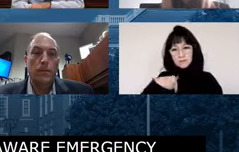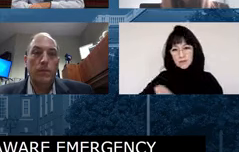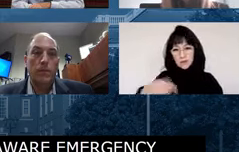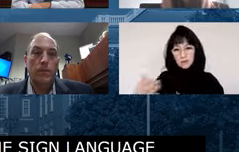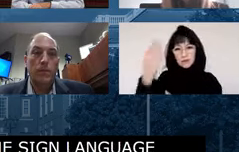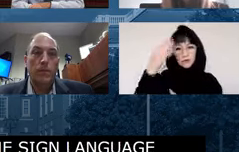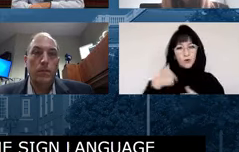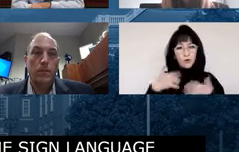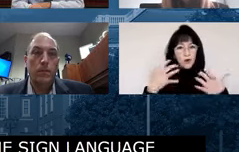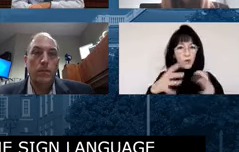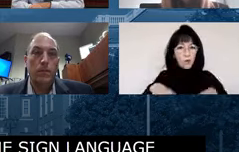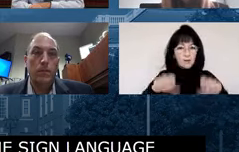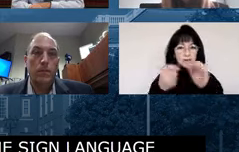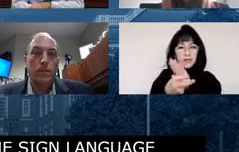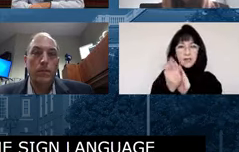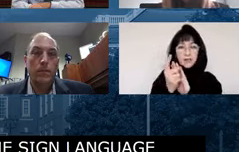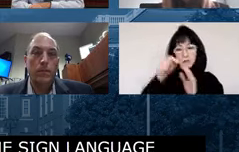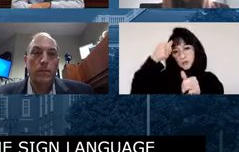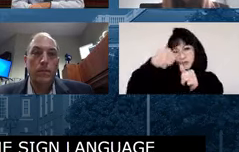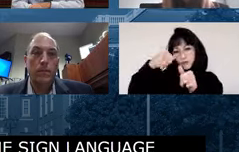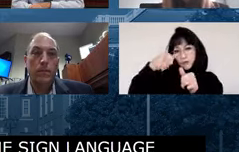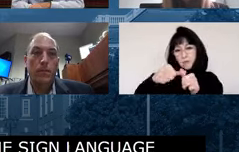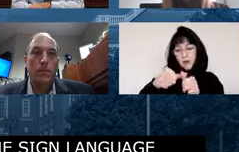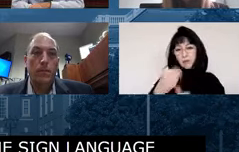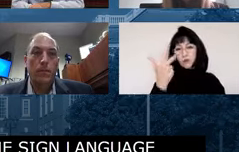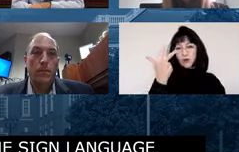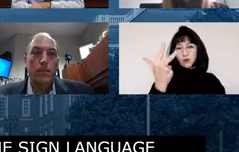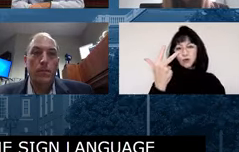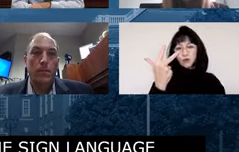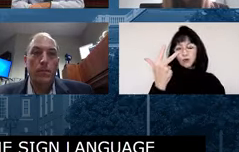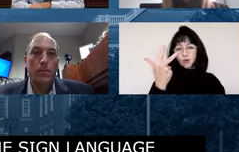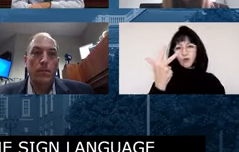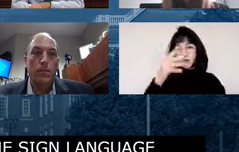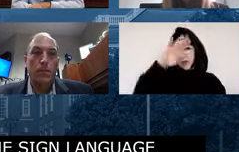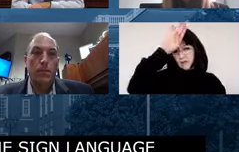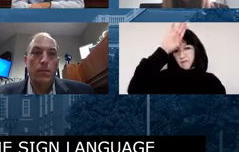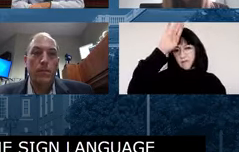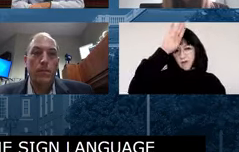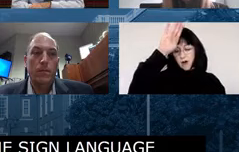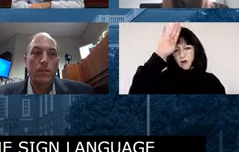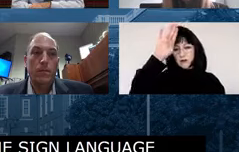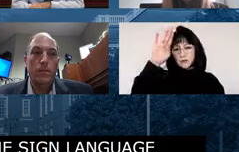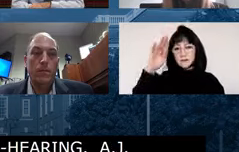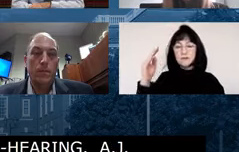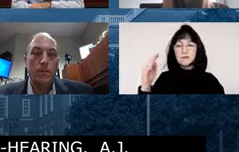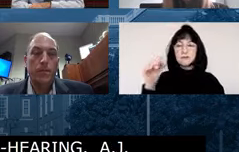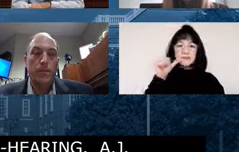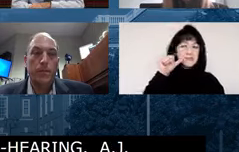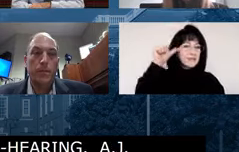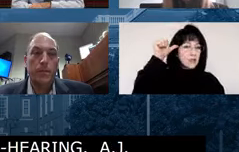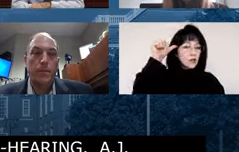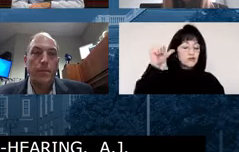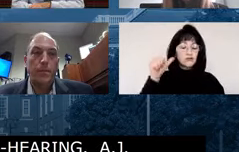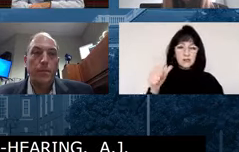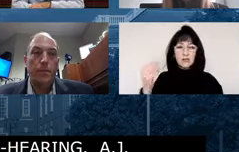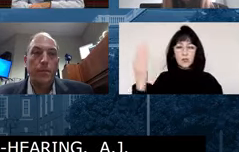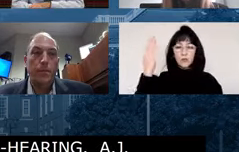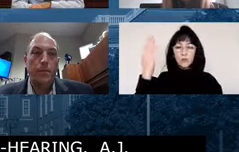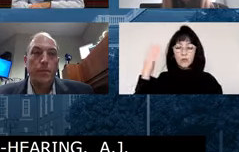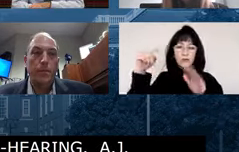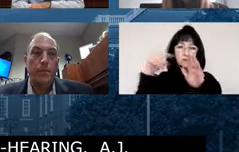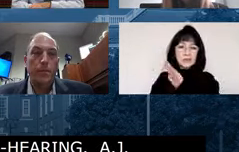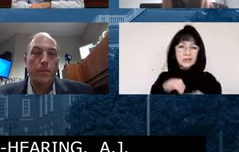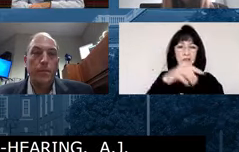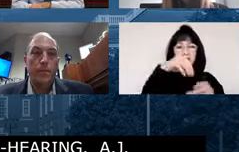to remember the 3 firefighters who were killed overnight, I guess, or yesterday in the fire in